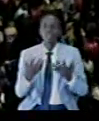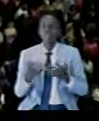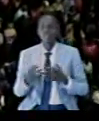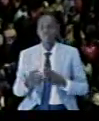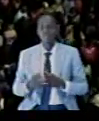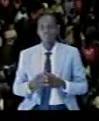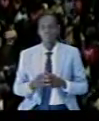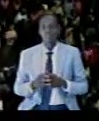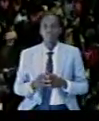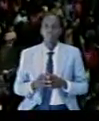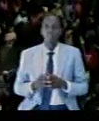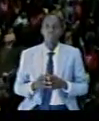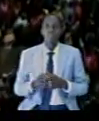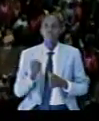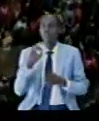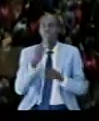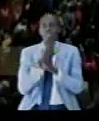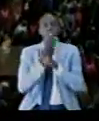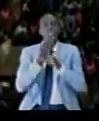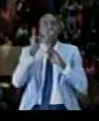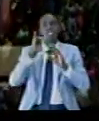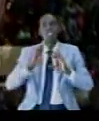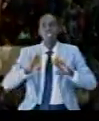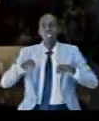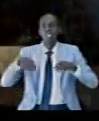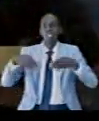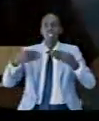sacrifice. So freely